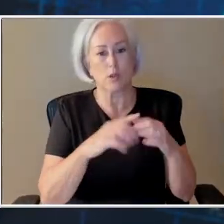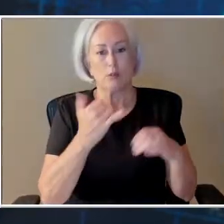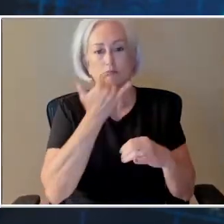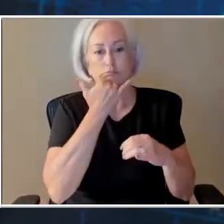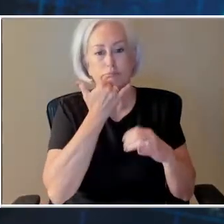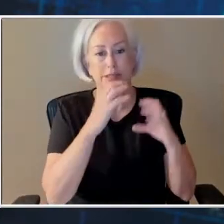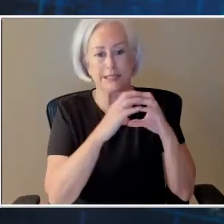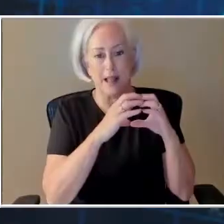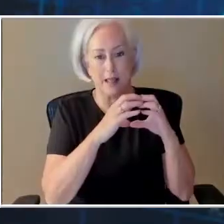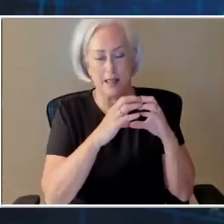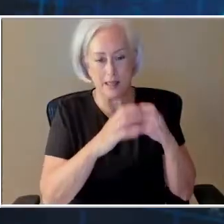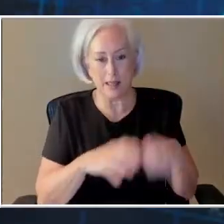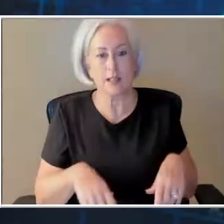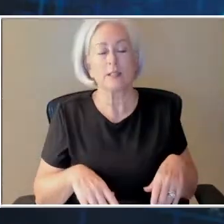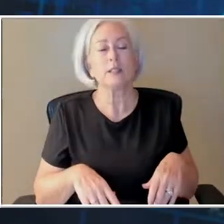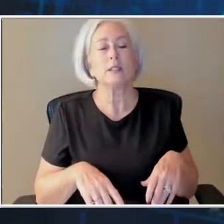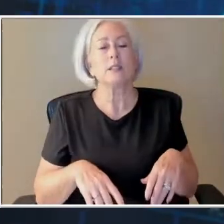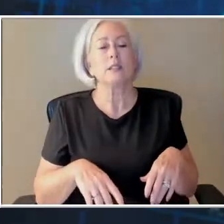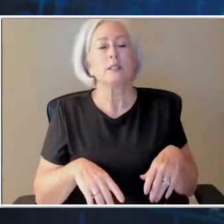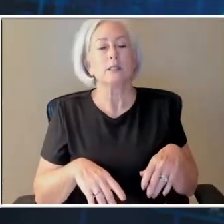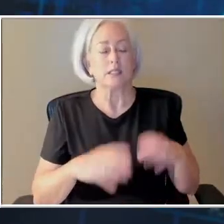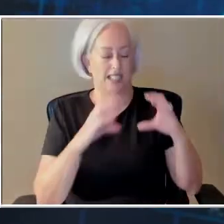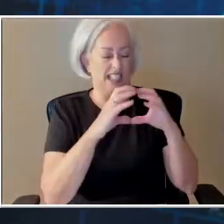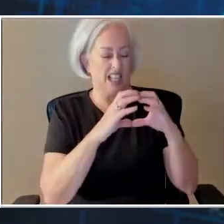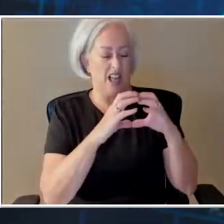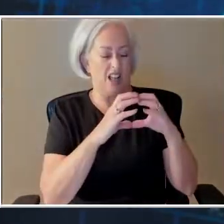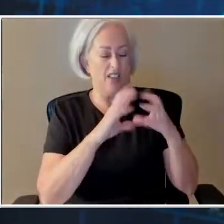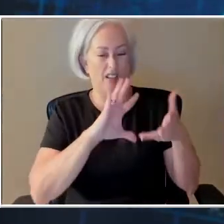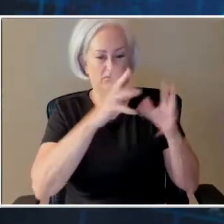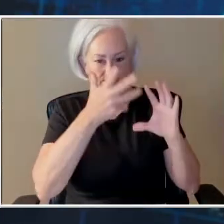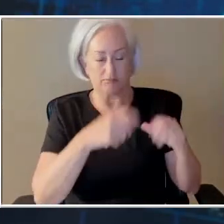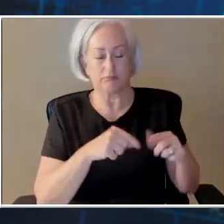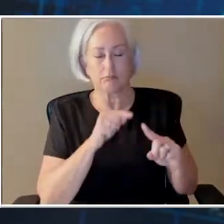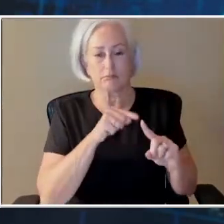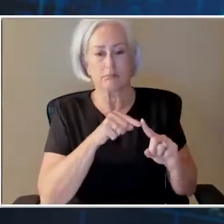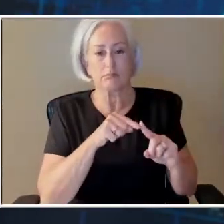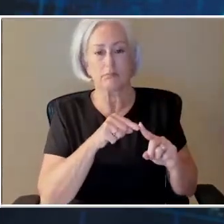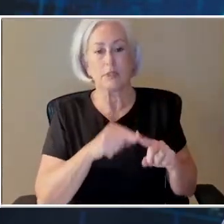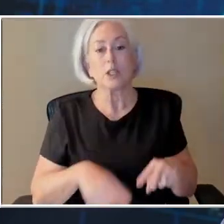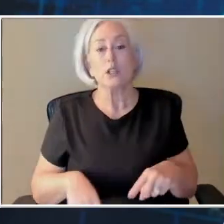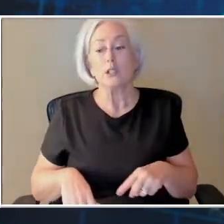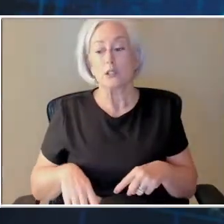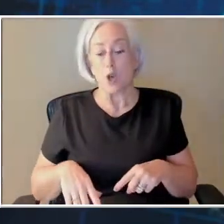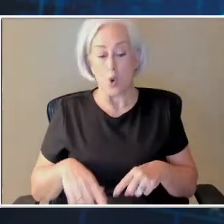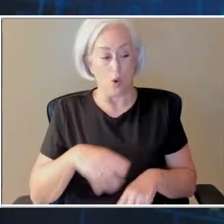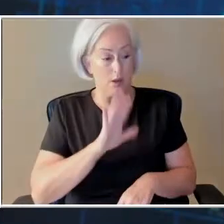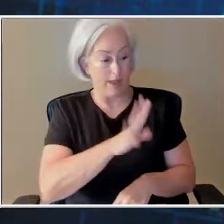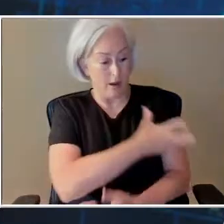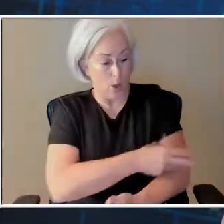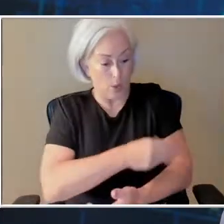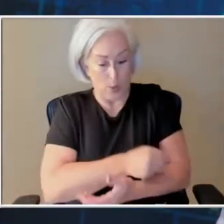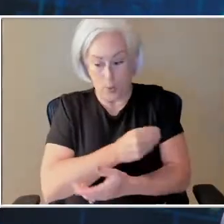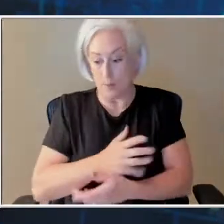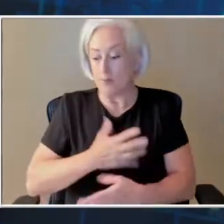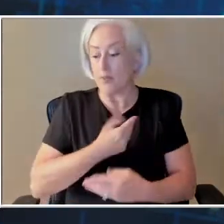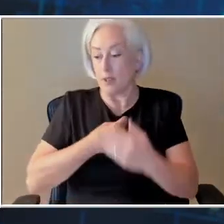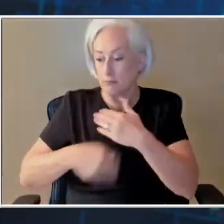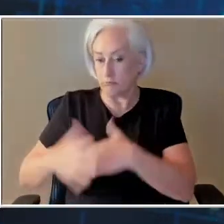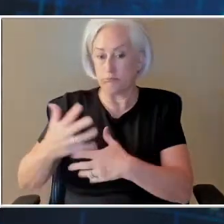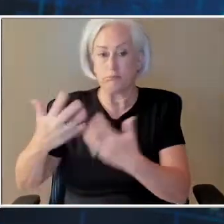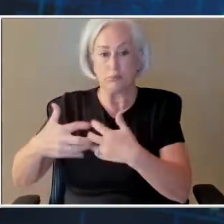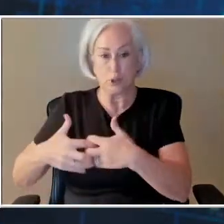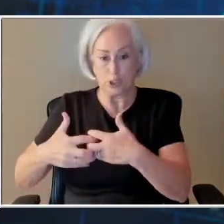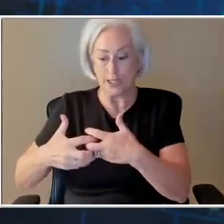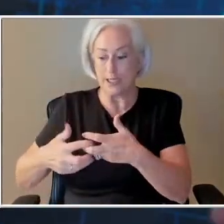can locate with it. So once we have these T cells and we put that laser tag, they make millions and millions of these T cells and then bring it